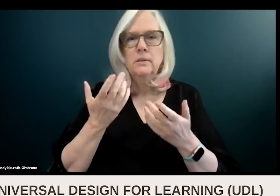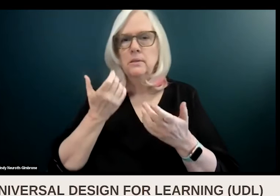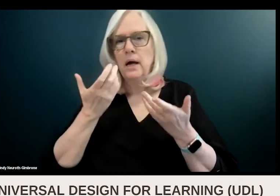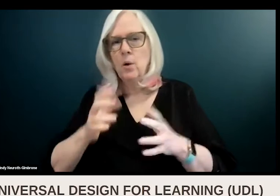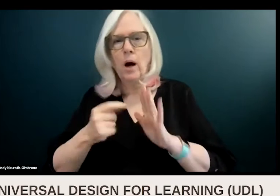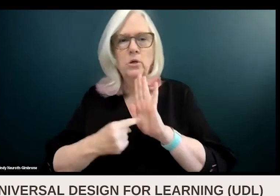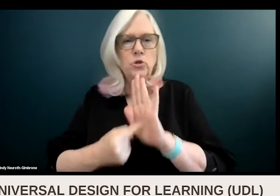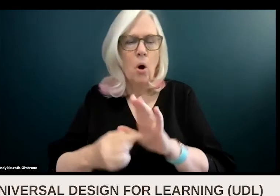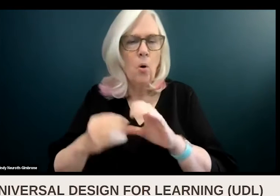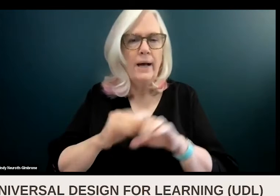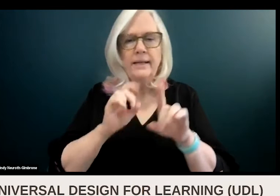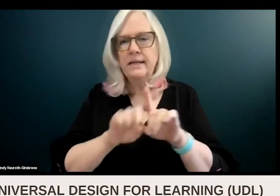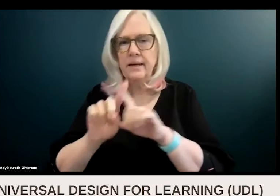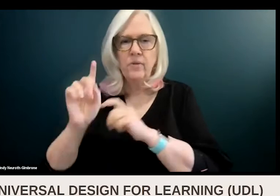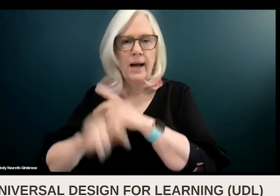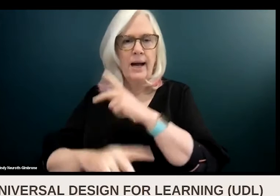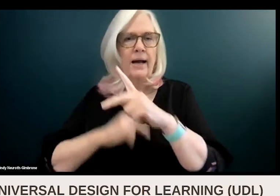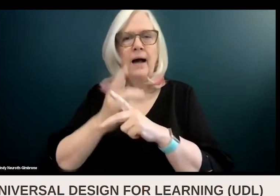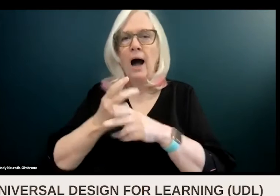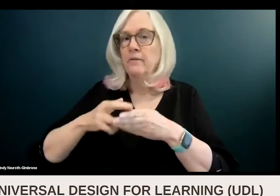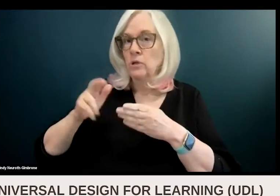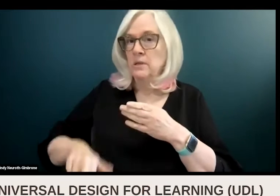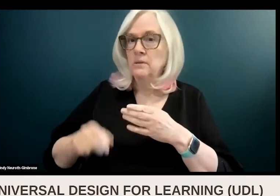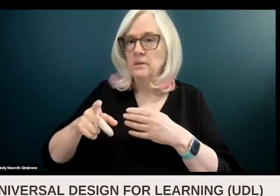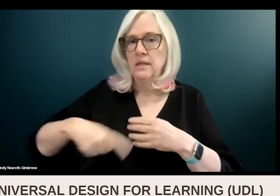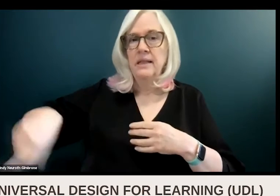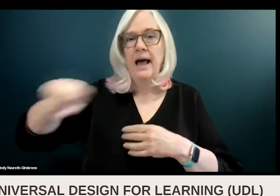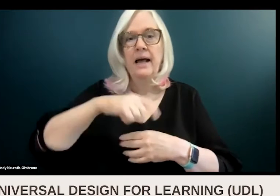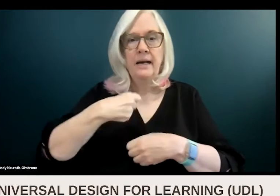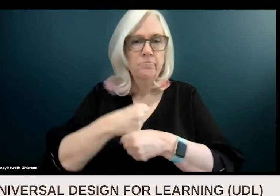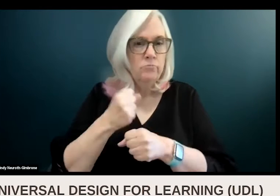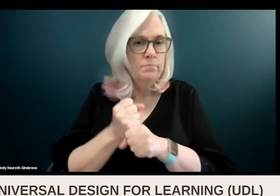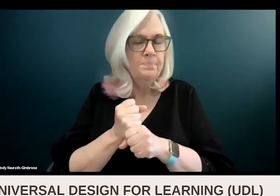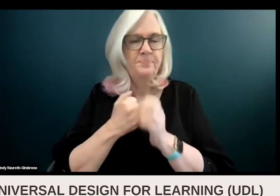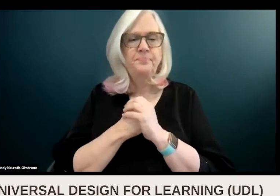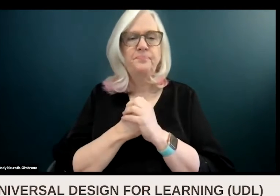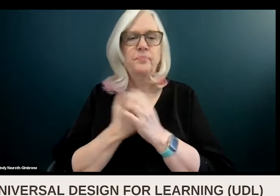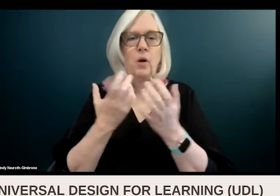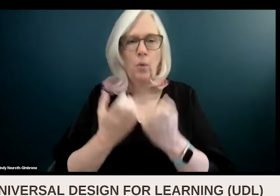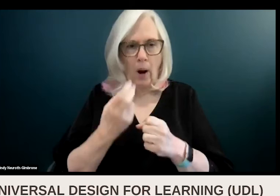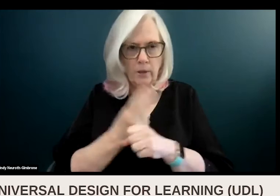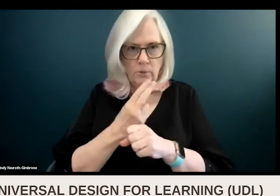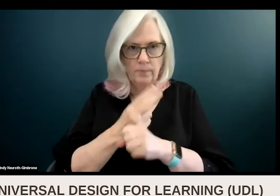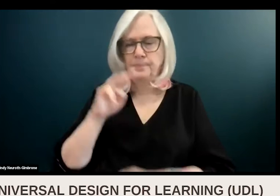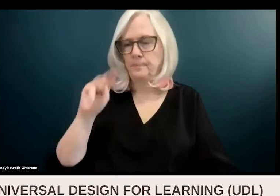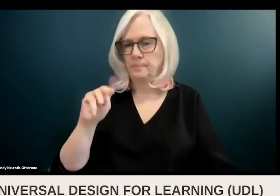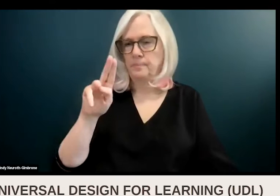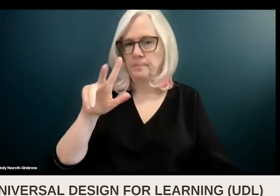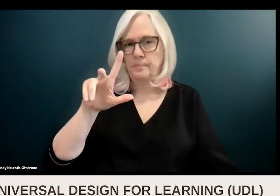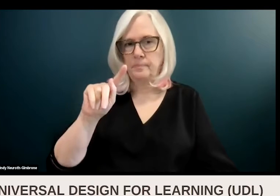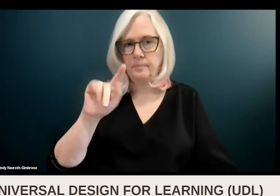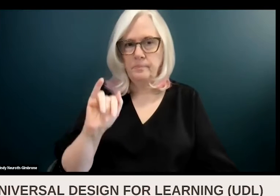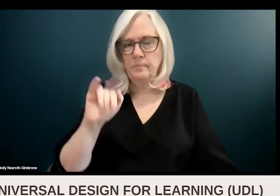different types of outputs that they create. We'd like to focus on multimodality, which is a key tenet